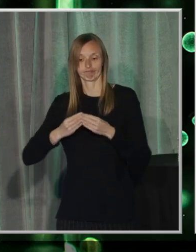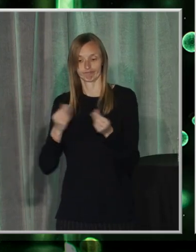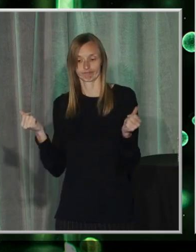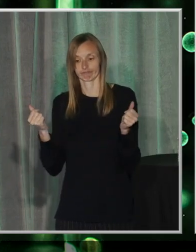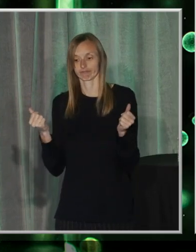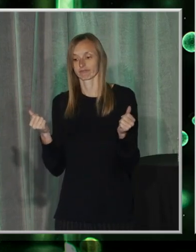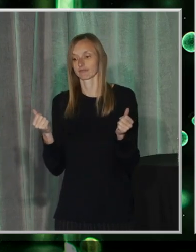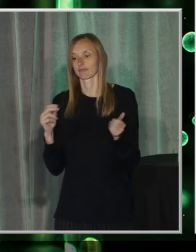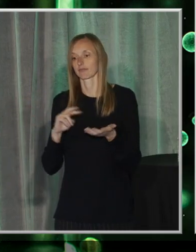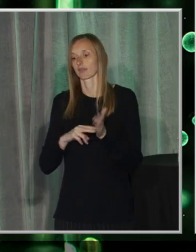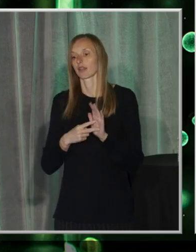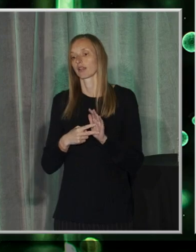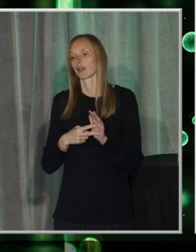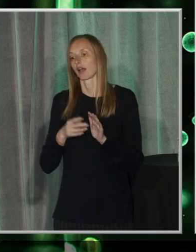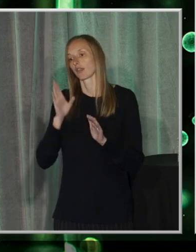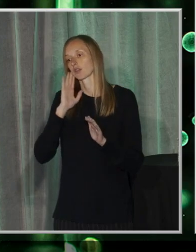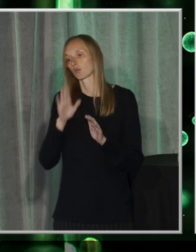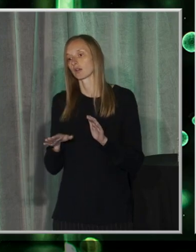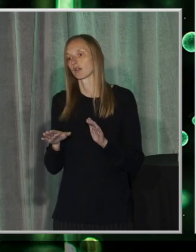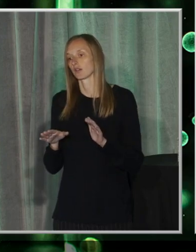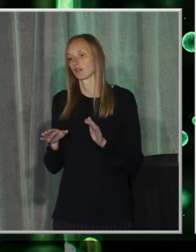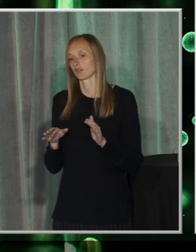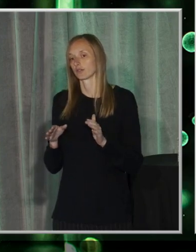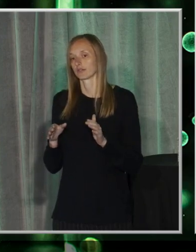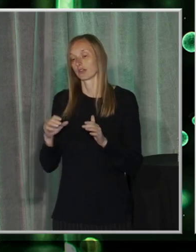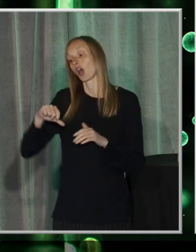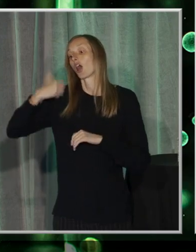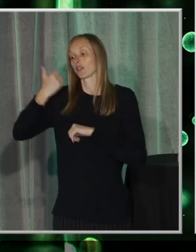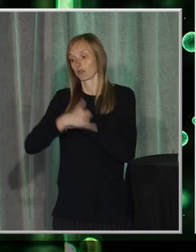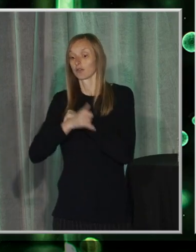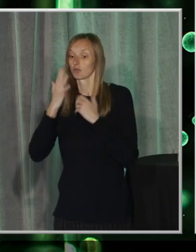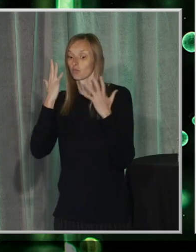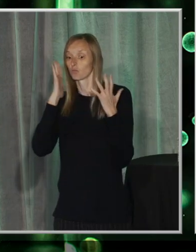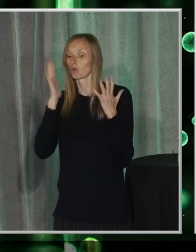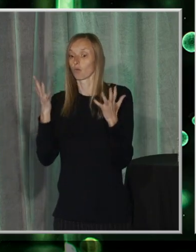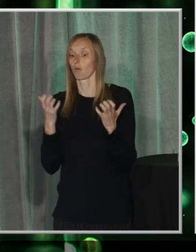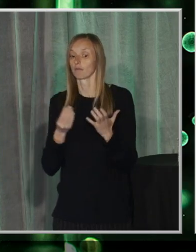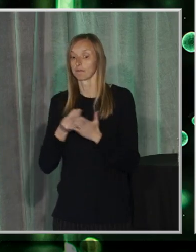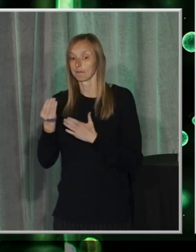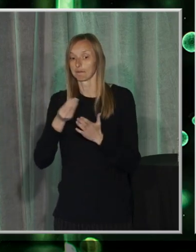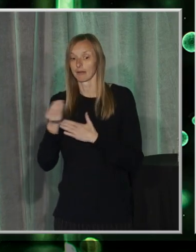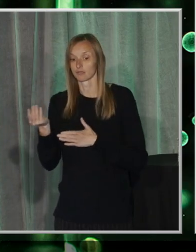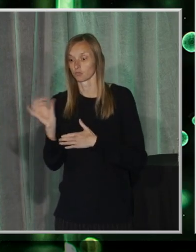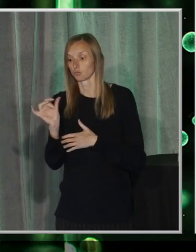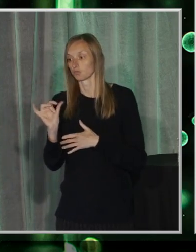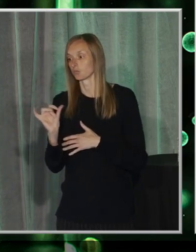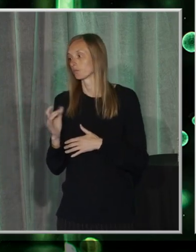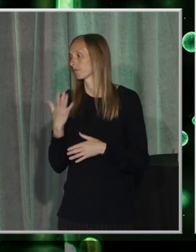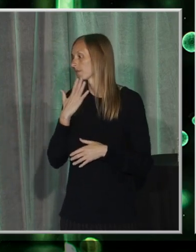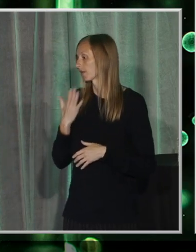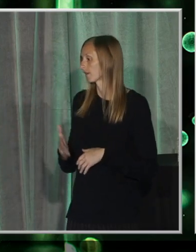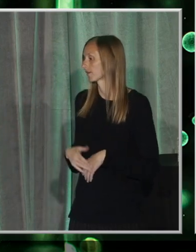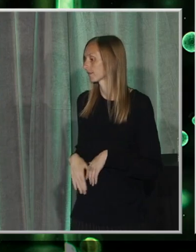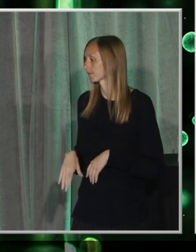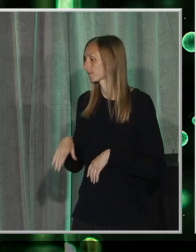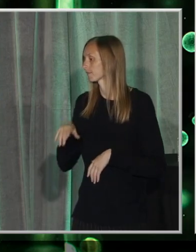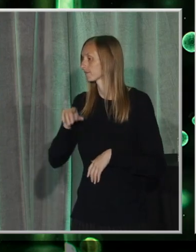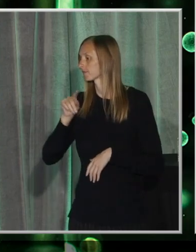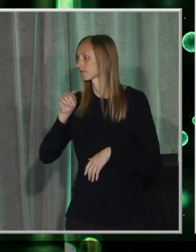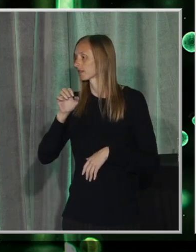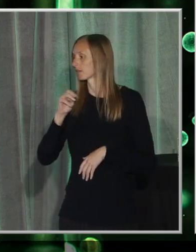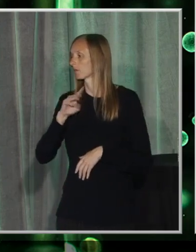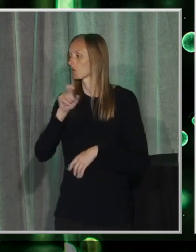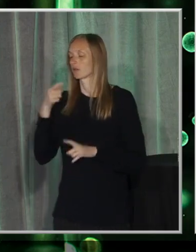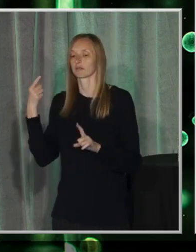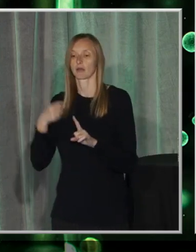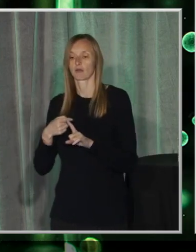even gain other markets from outside of our country. Thank you. I have a question on the packaging again.